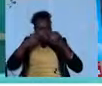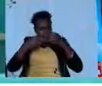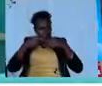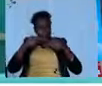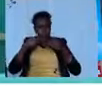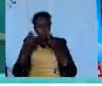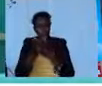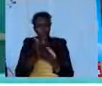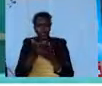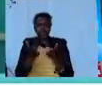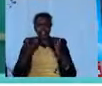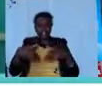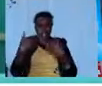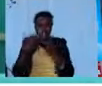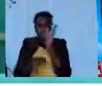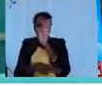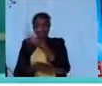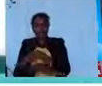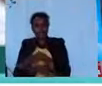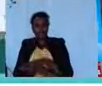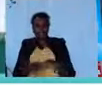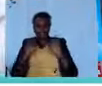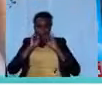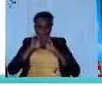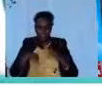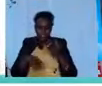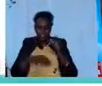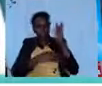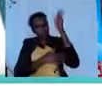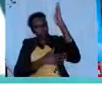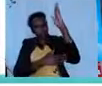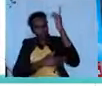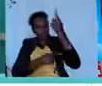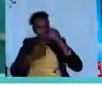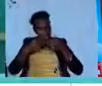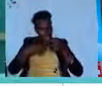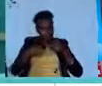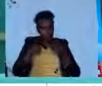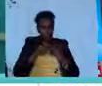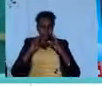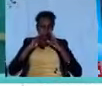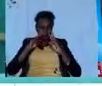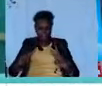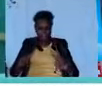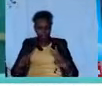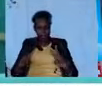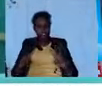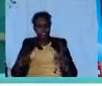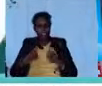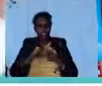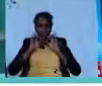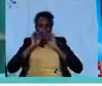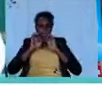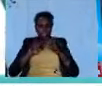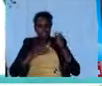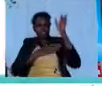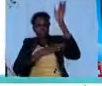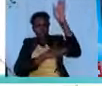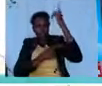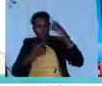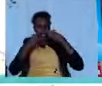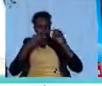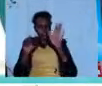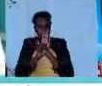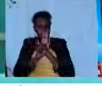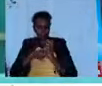with restoration. The blessings of God comes with peace. The blessings of God comes with a lot